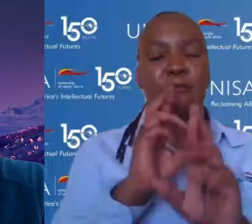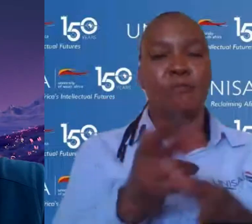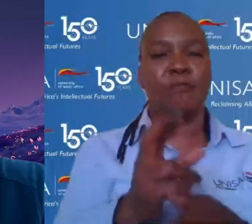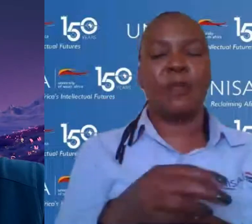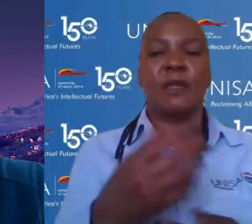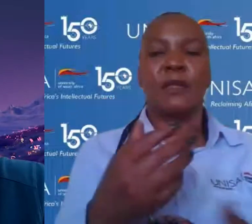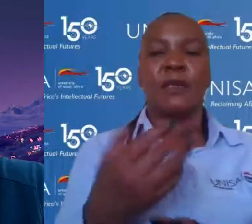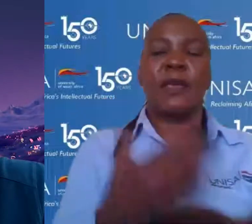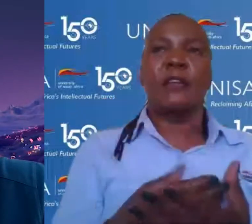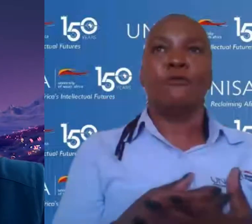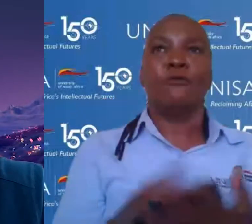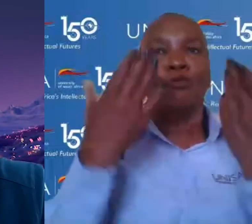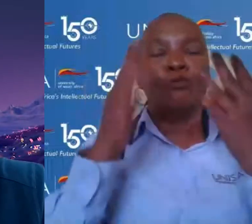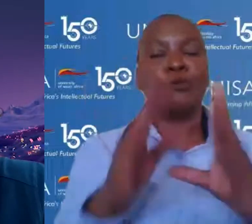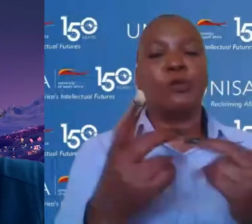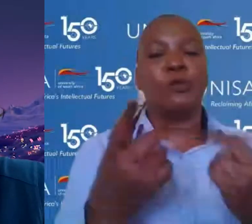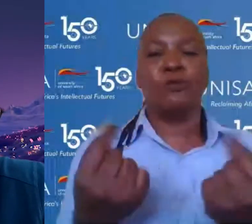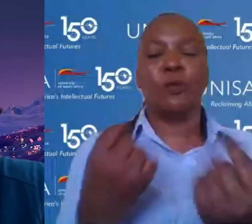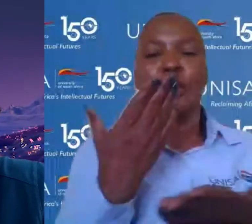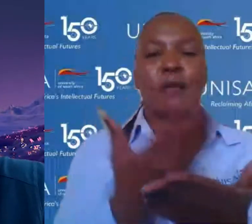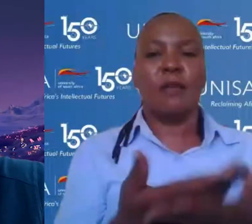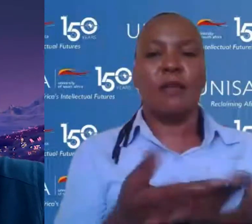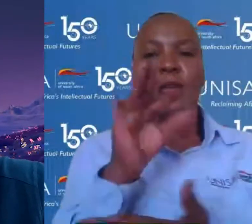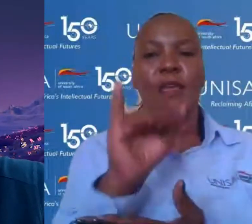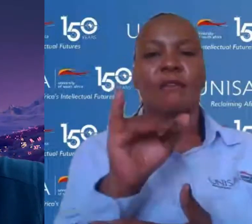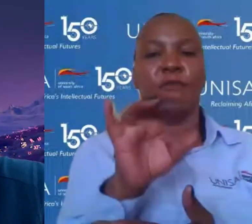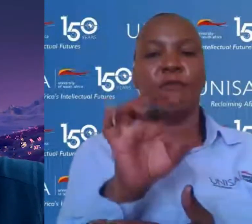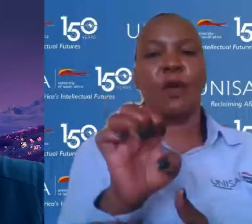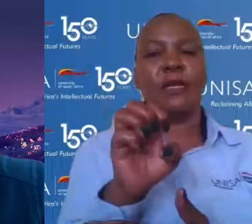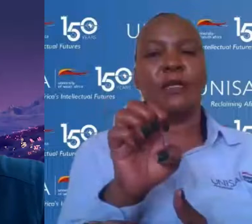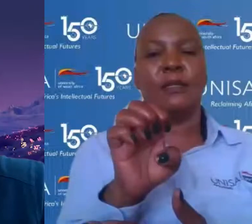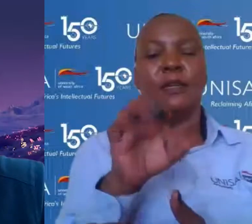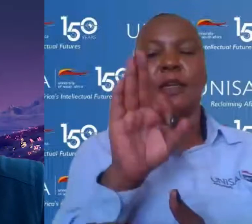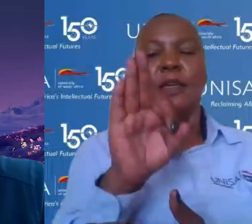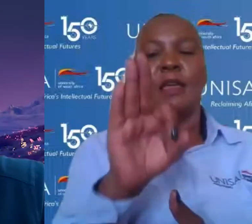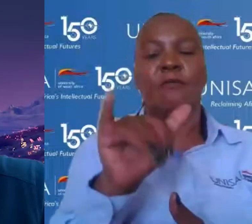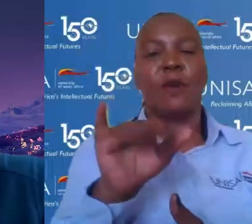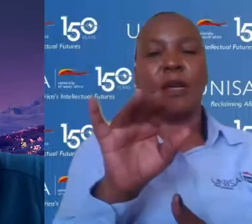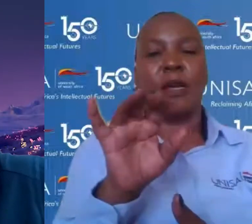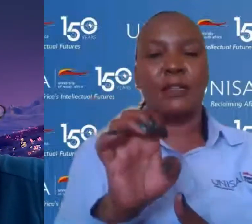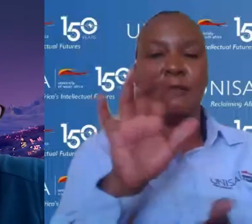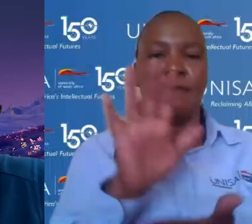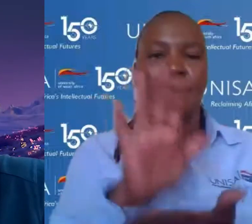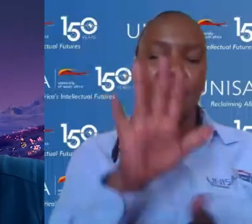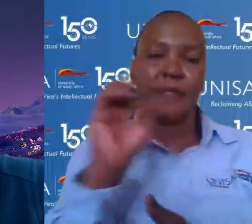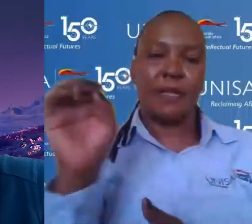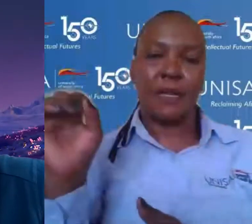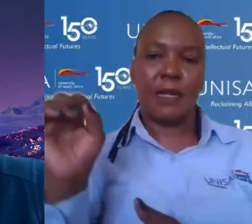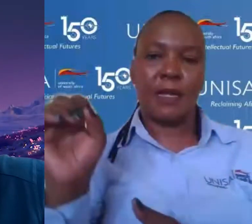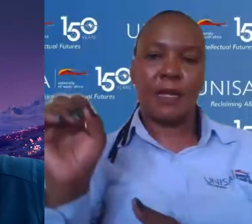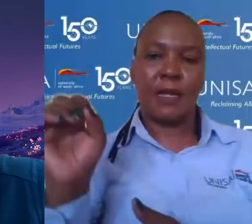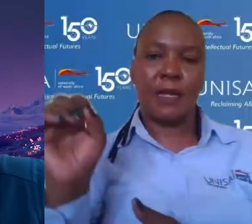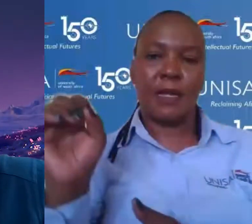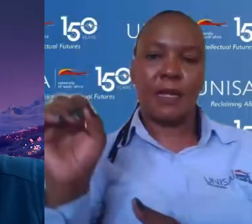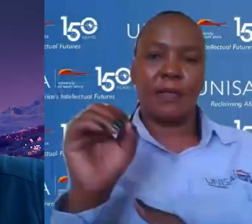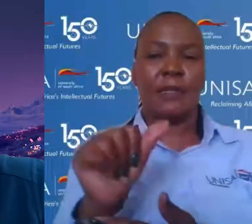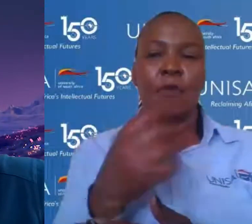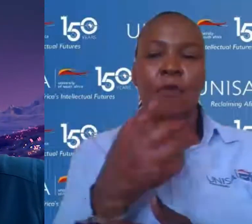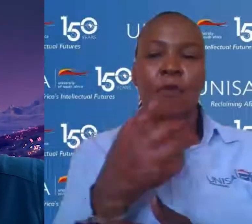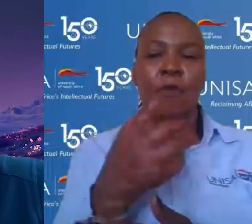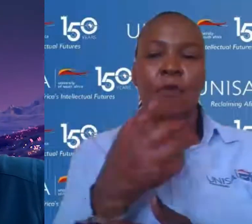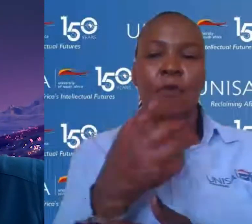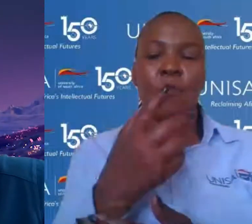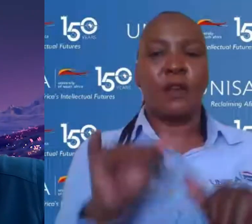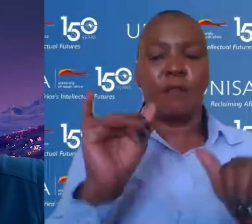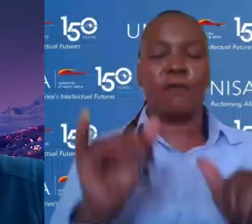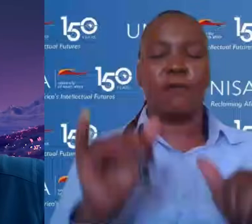the FYE 1500 and FYE 1600 in the meantime while waiting